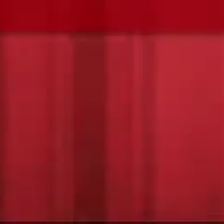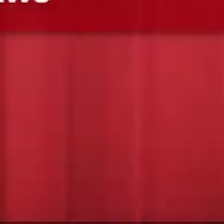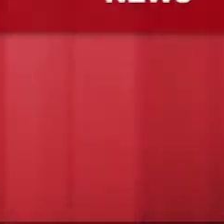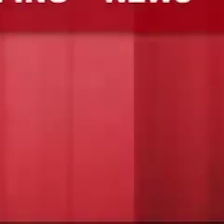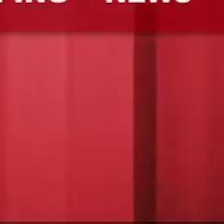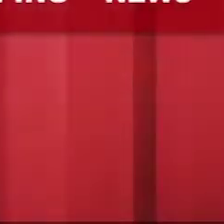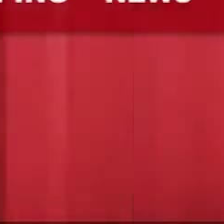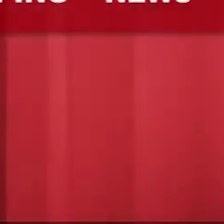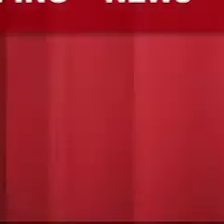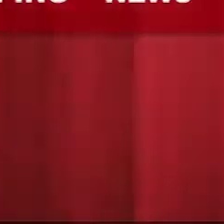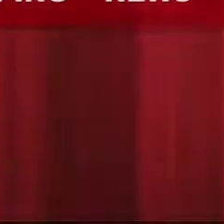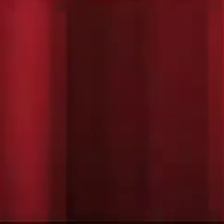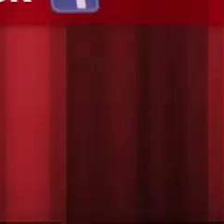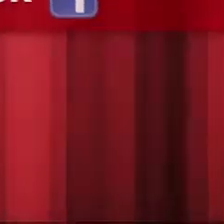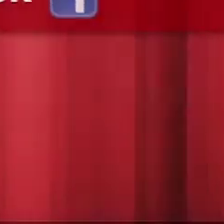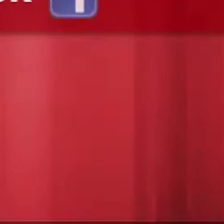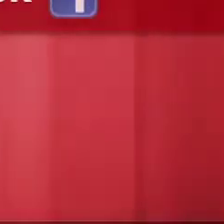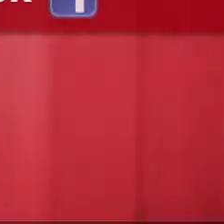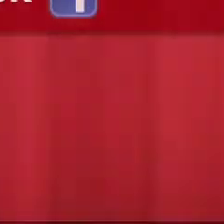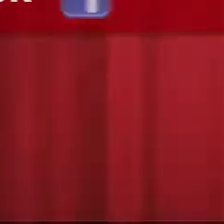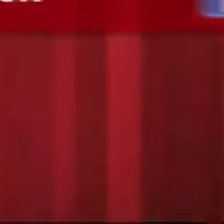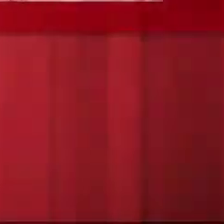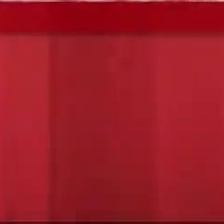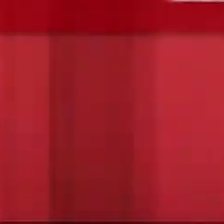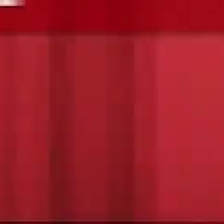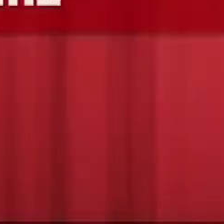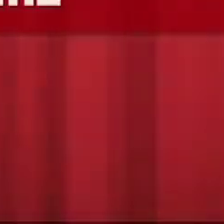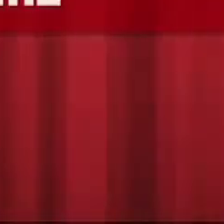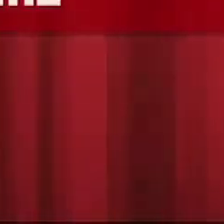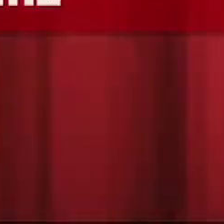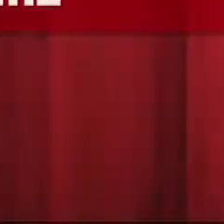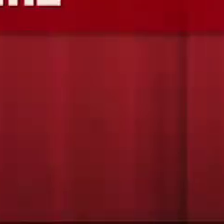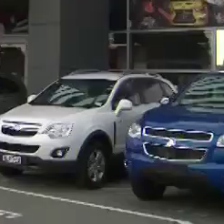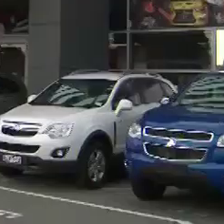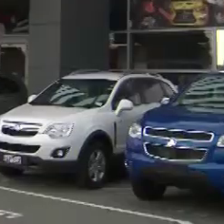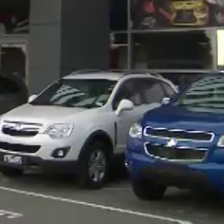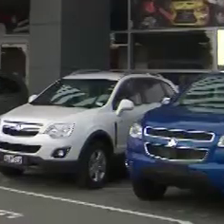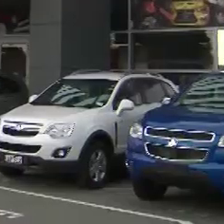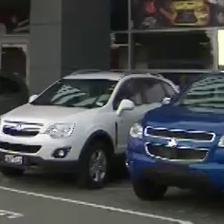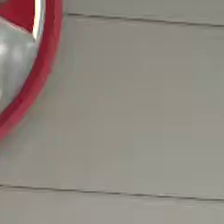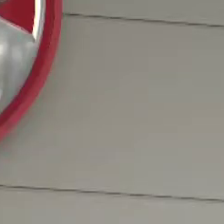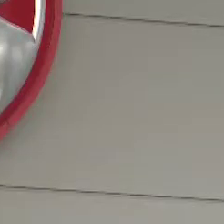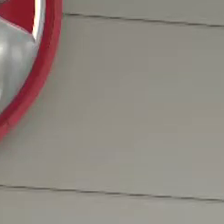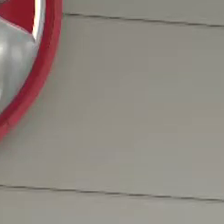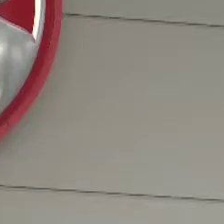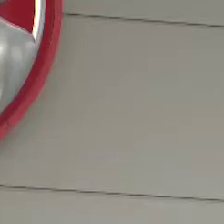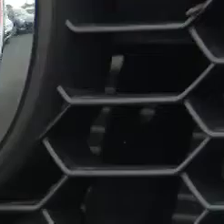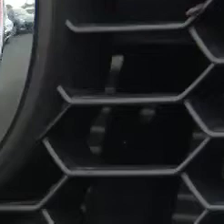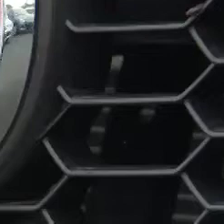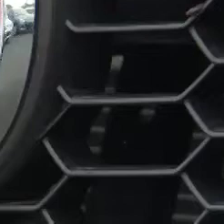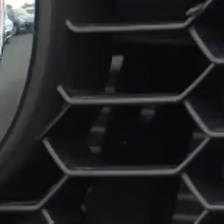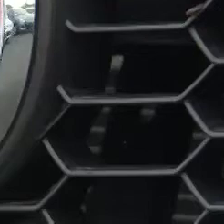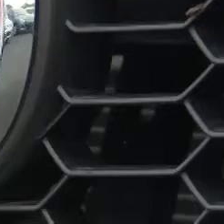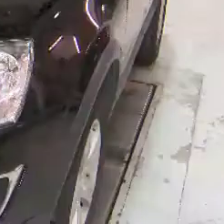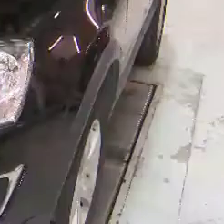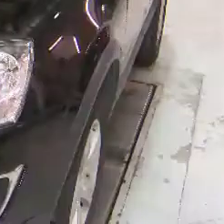program information, all on the CTV website. We'll see you there. Blackwells has a proud history presenting leading